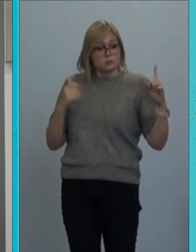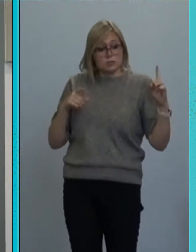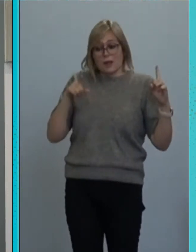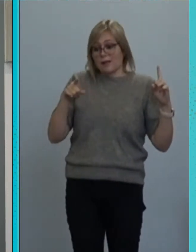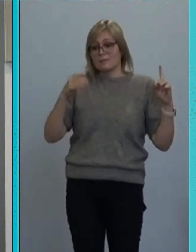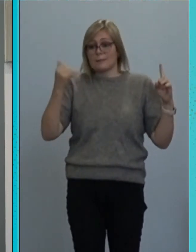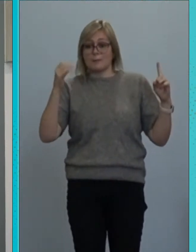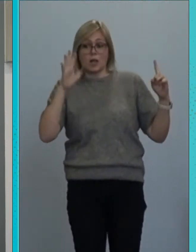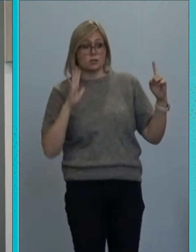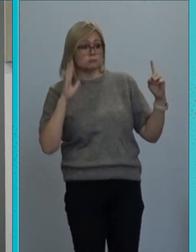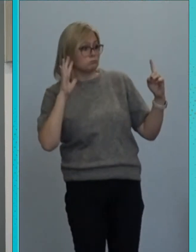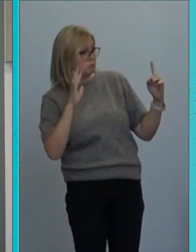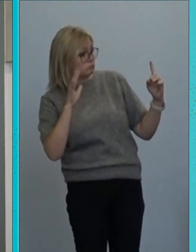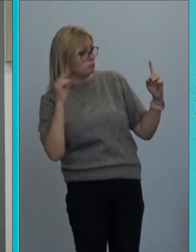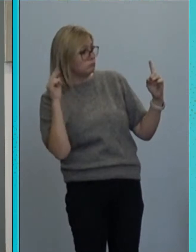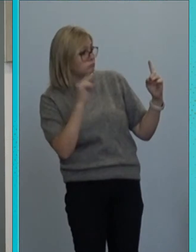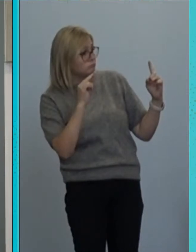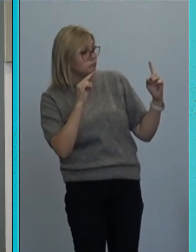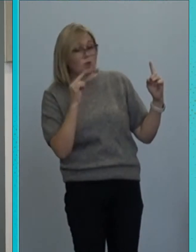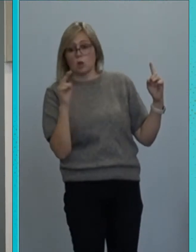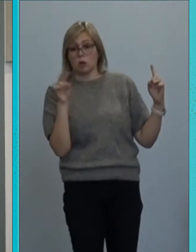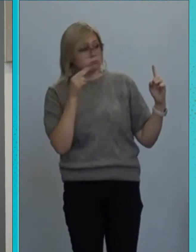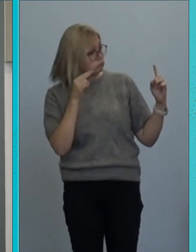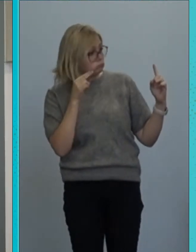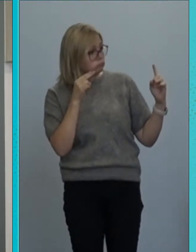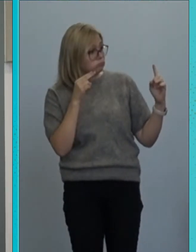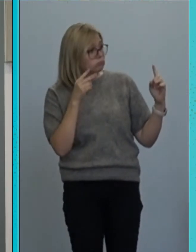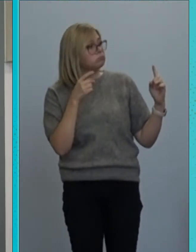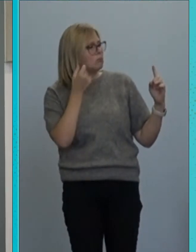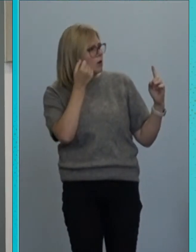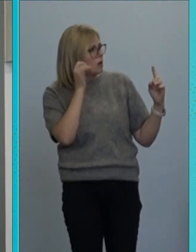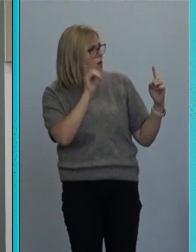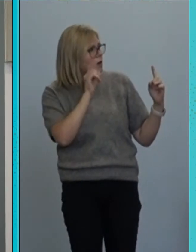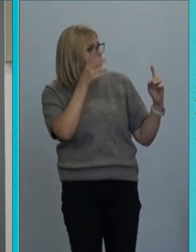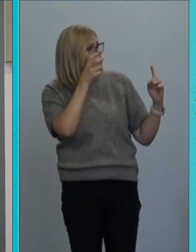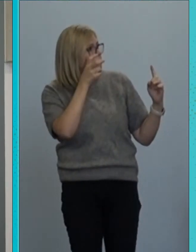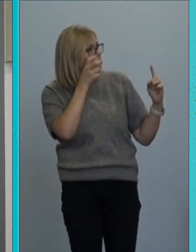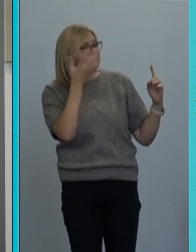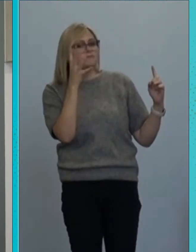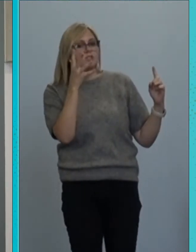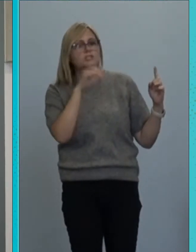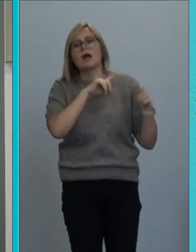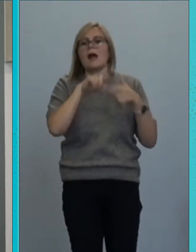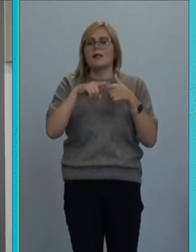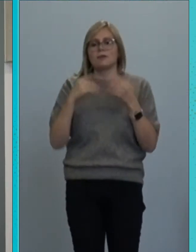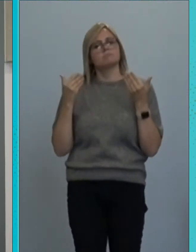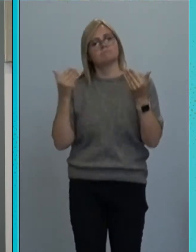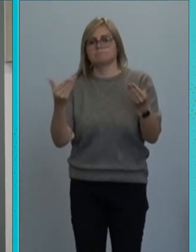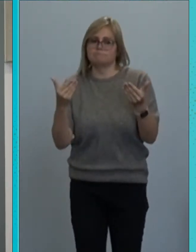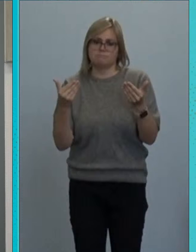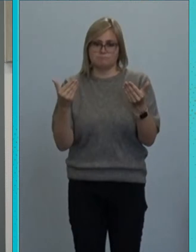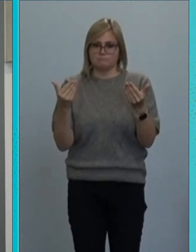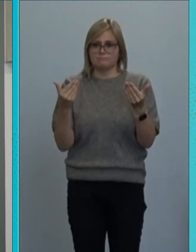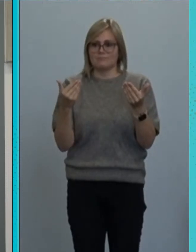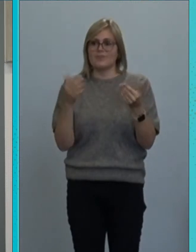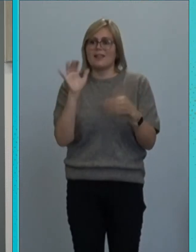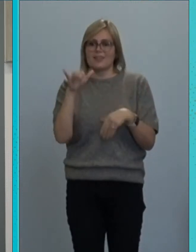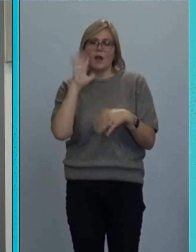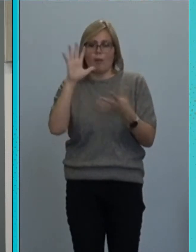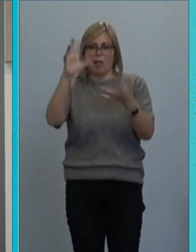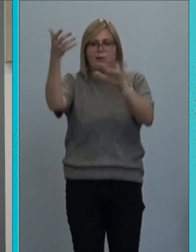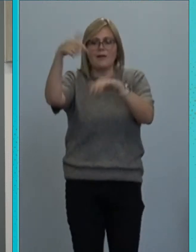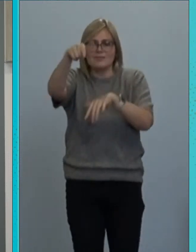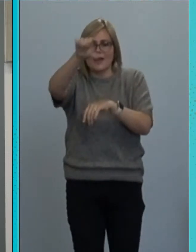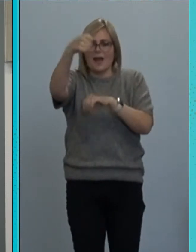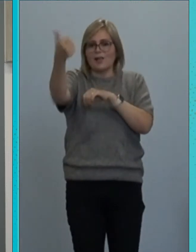lined up. All they do is they look over, they get the next play, and they run it. It throws off their